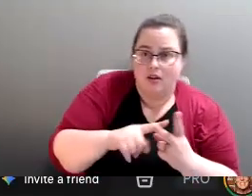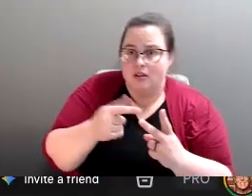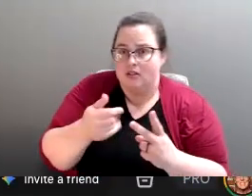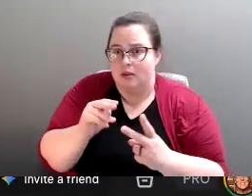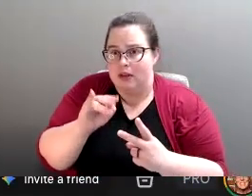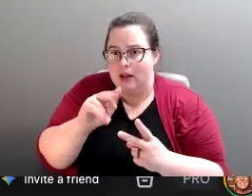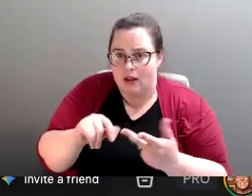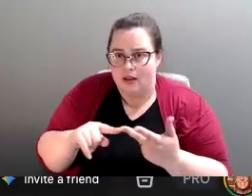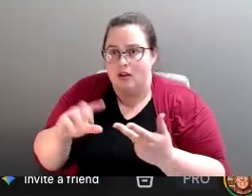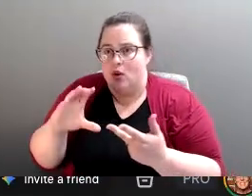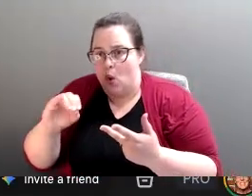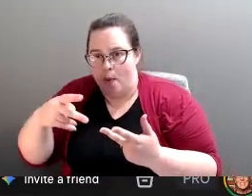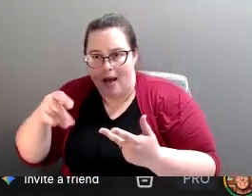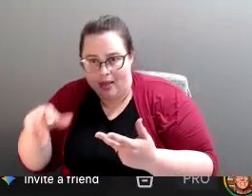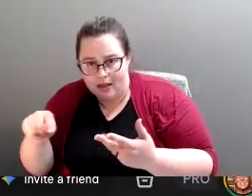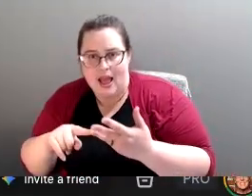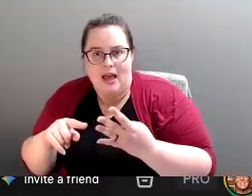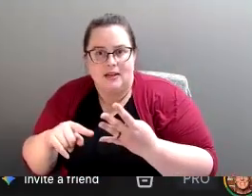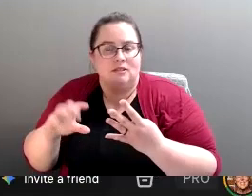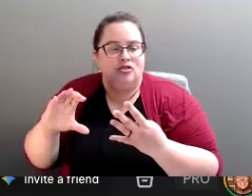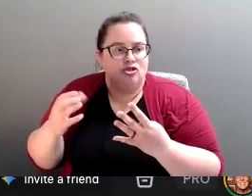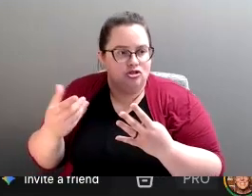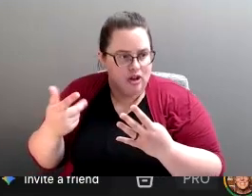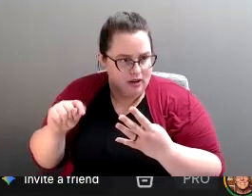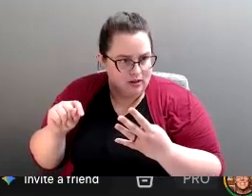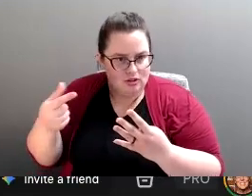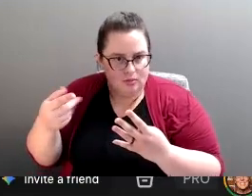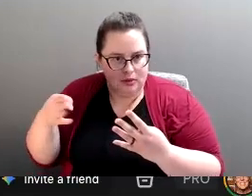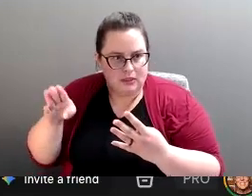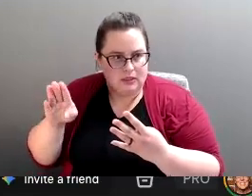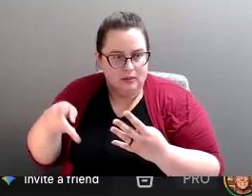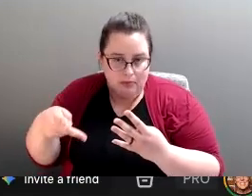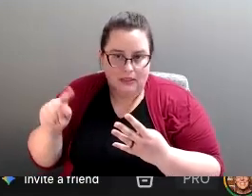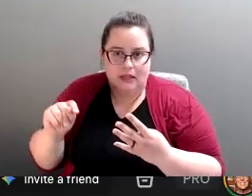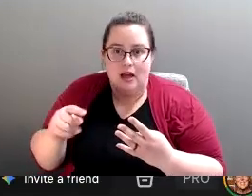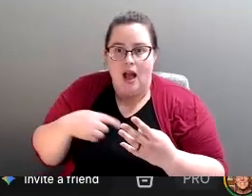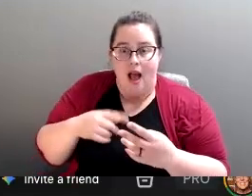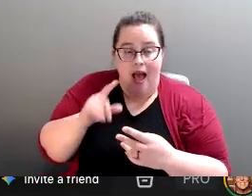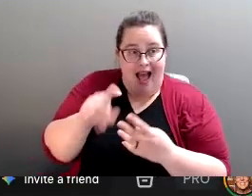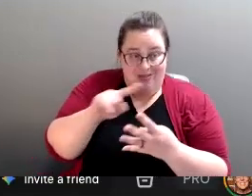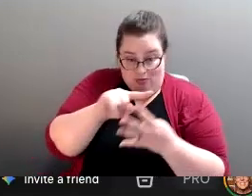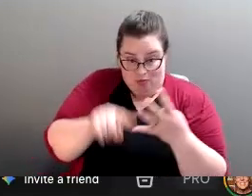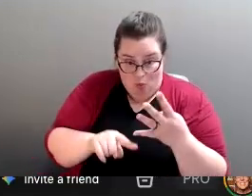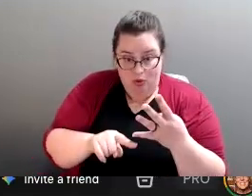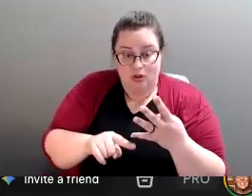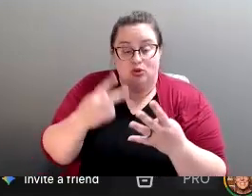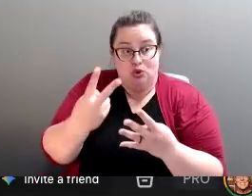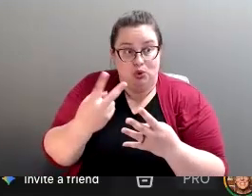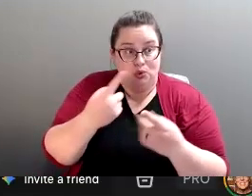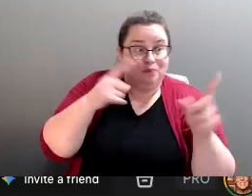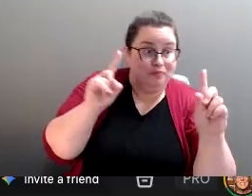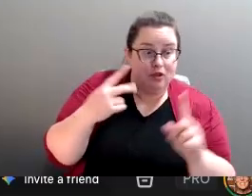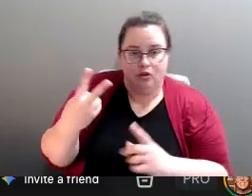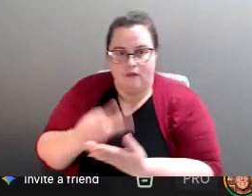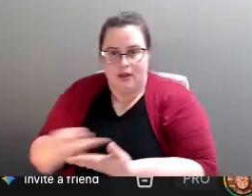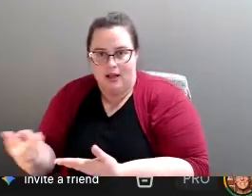to ChatGPT, and I asked each of them to do it. Two of them Mm, failed and two of them succeeded. I was yeah. like, okay, great. For that task, Grok's really